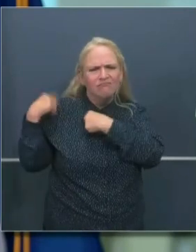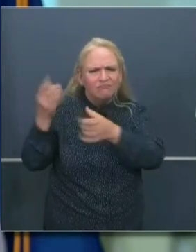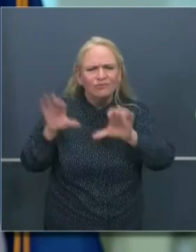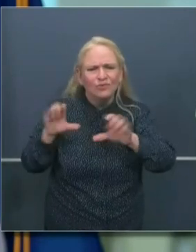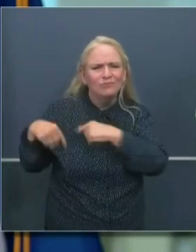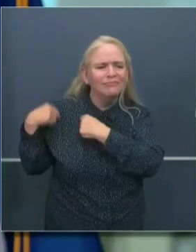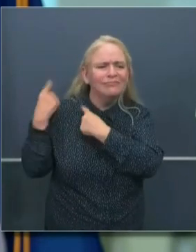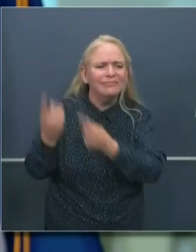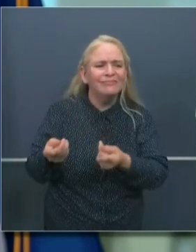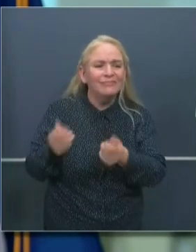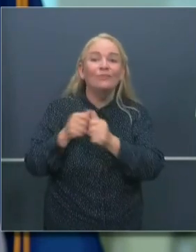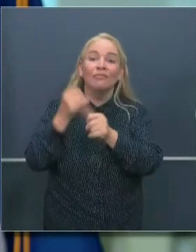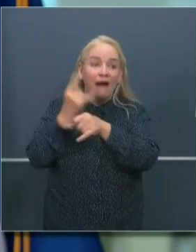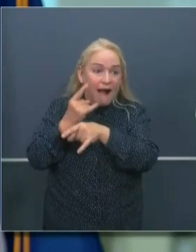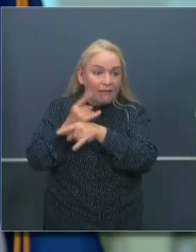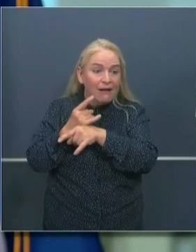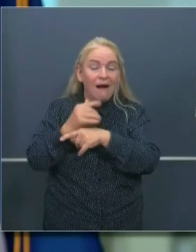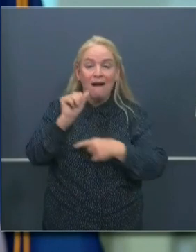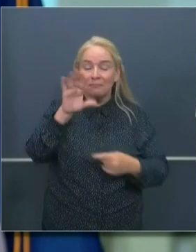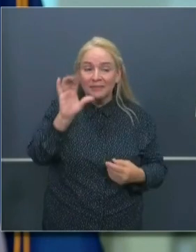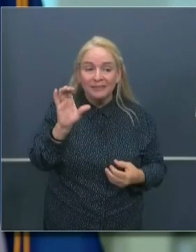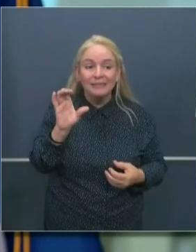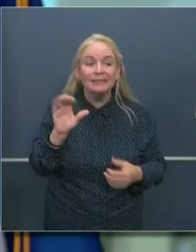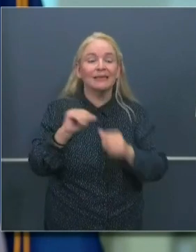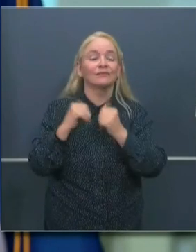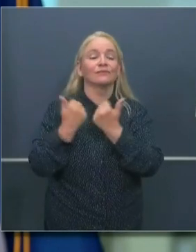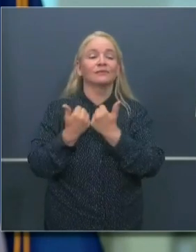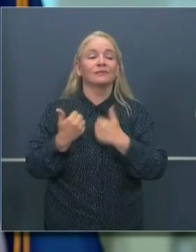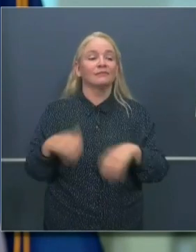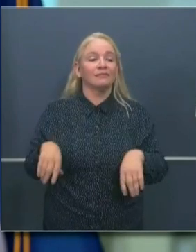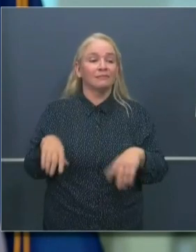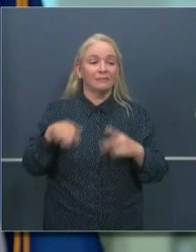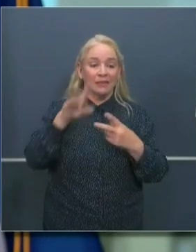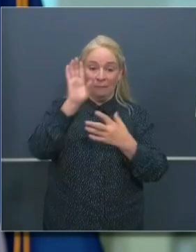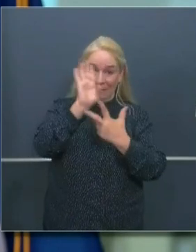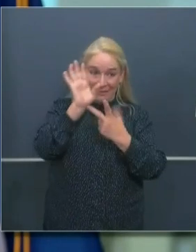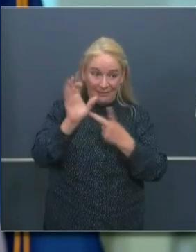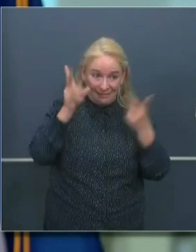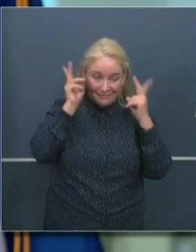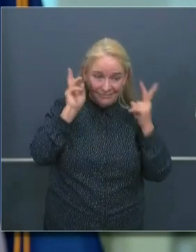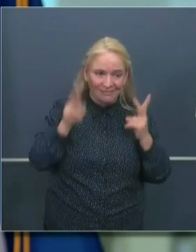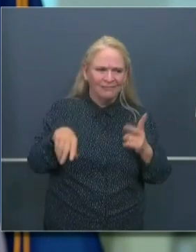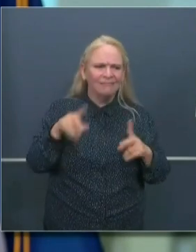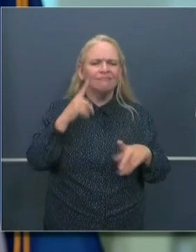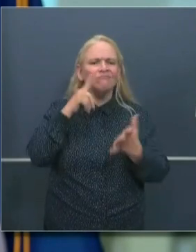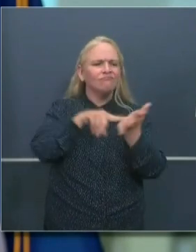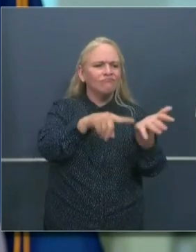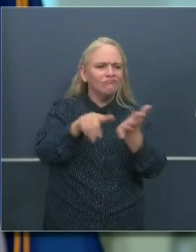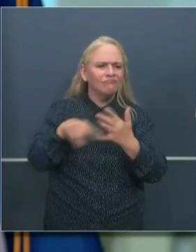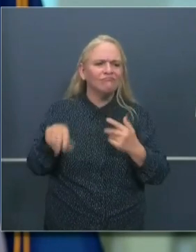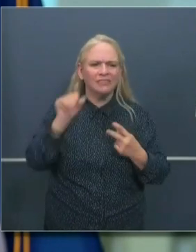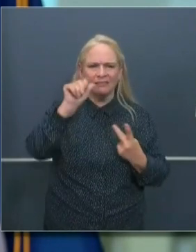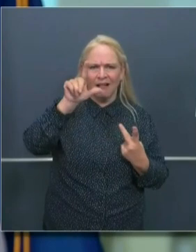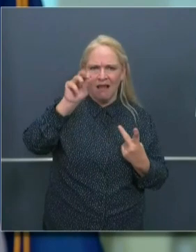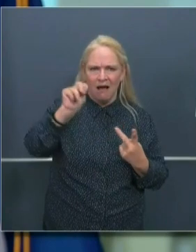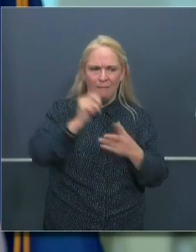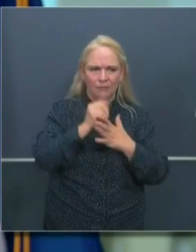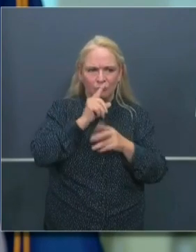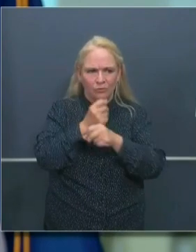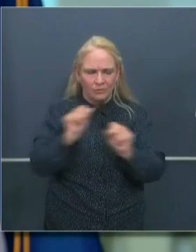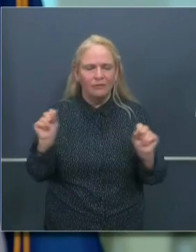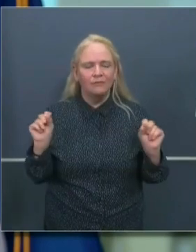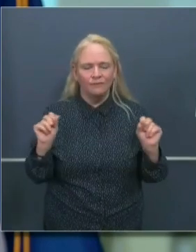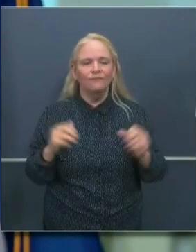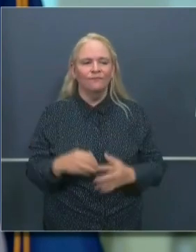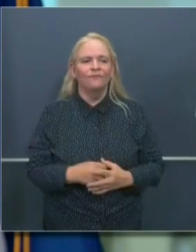Beverage Control. We have been enforcing for months at BBC. We'll continue to build on that enforcement frame.